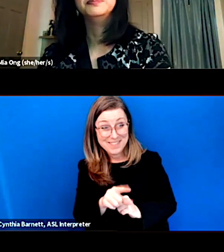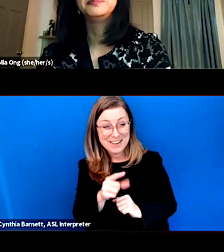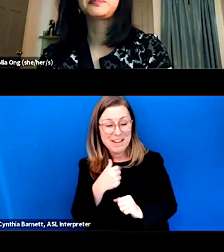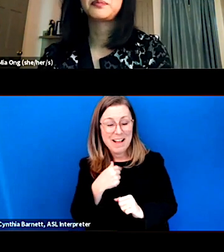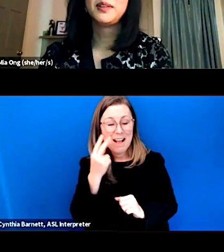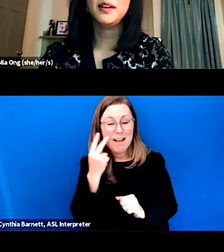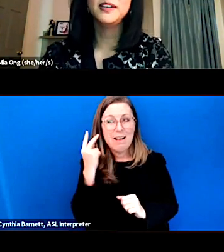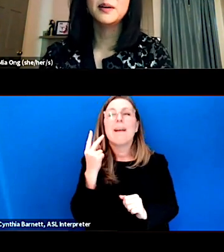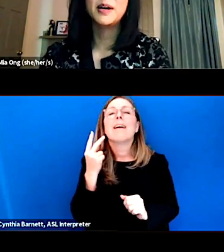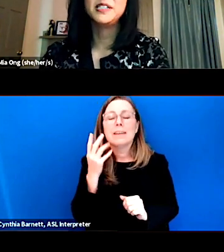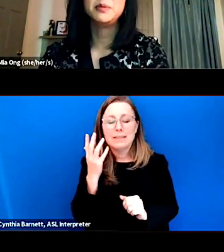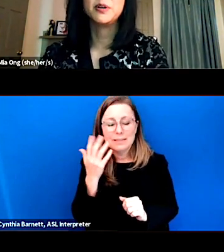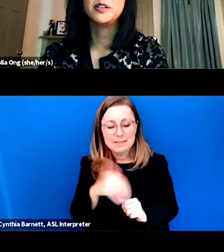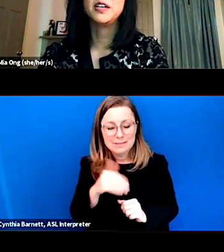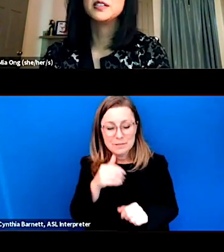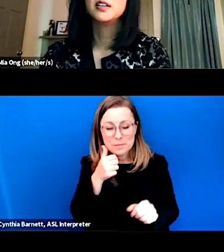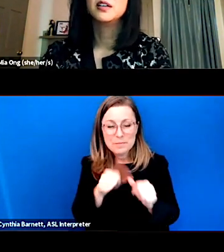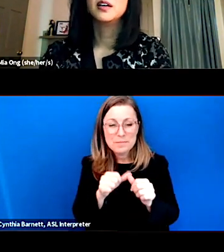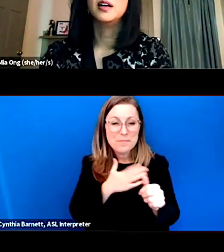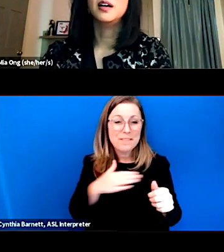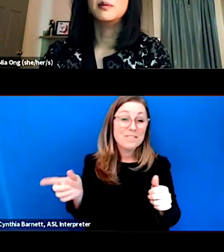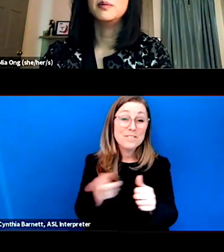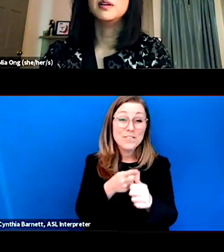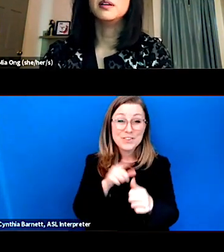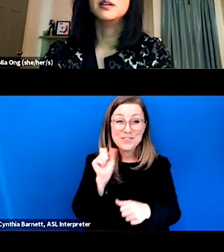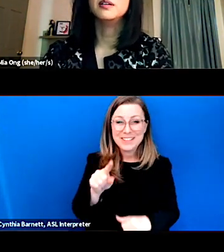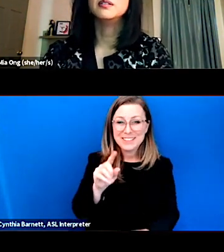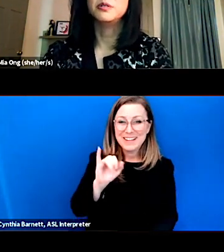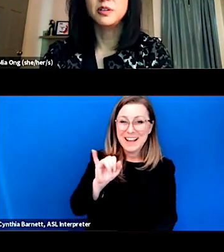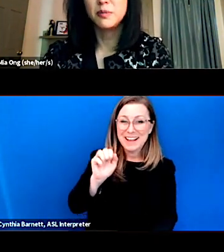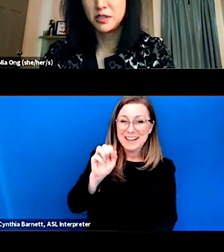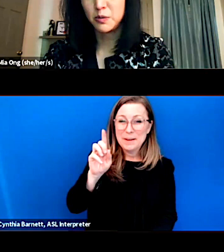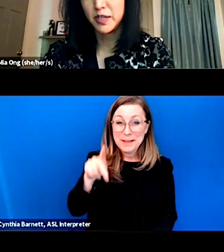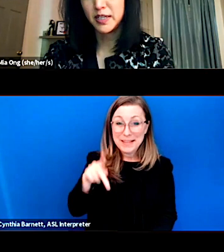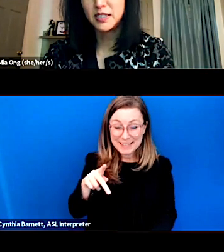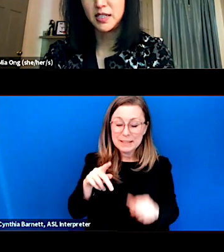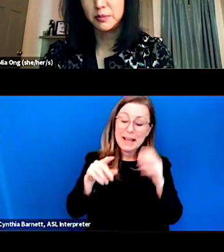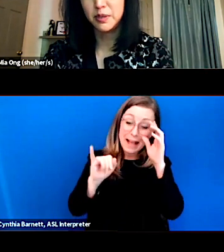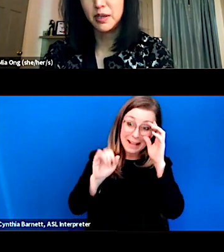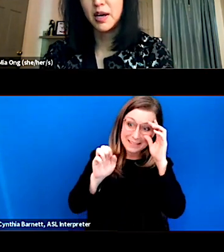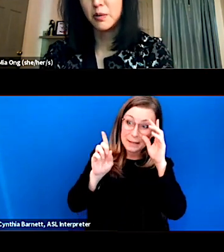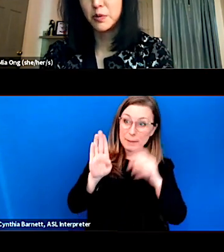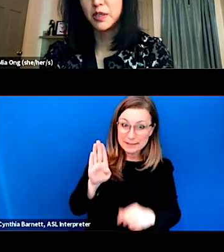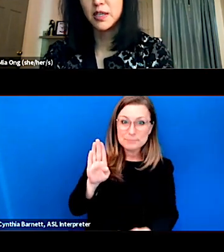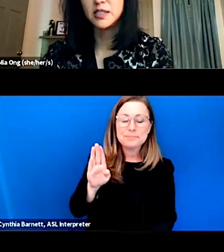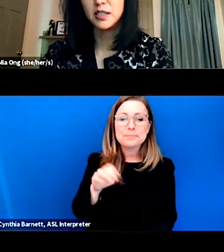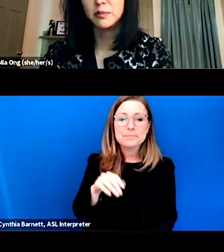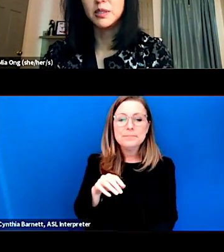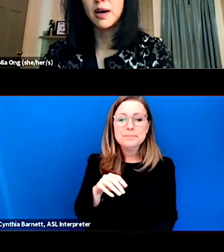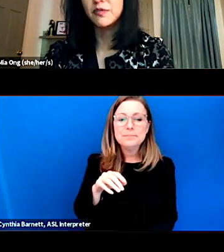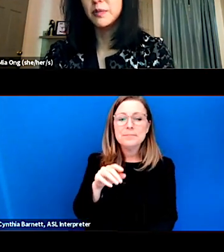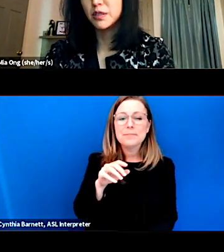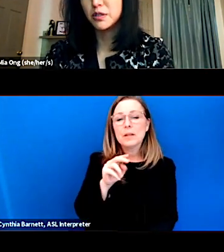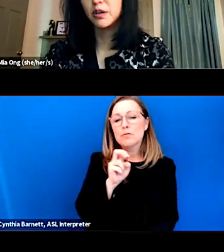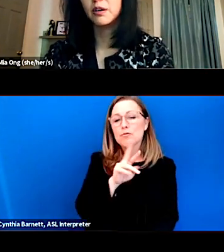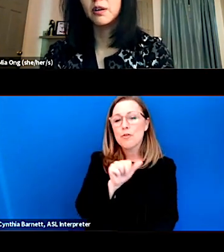the IDB project. So Nuria mentioned working in a team, and I was working in a team, but you